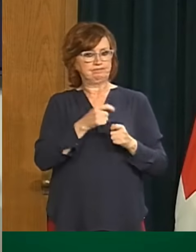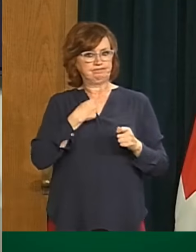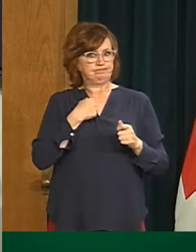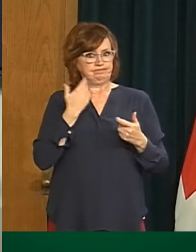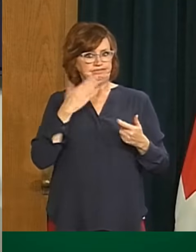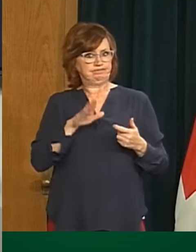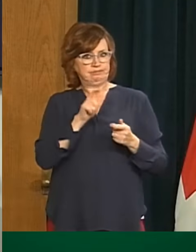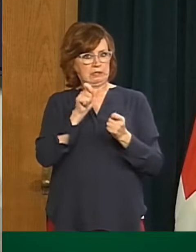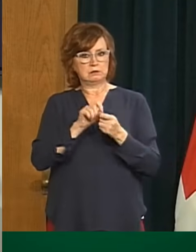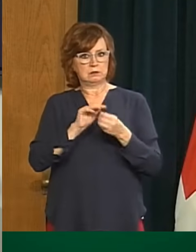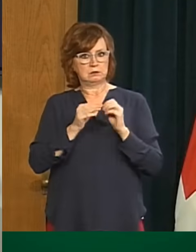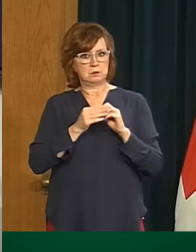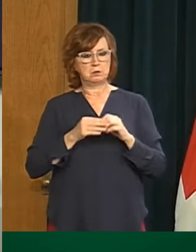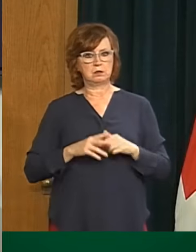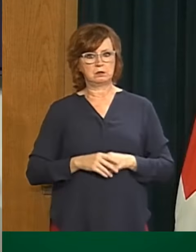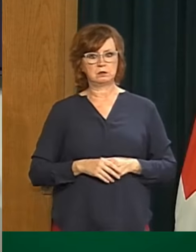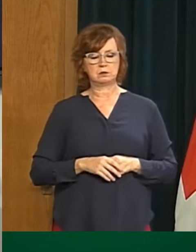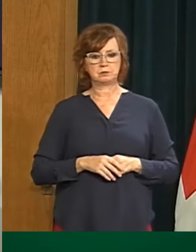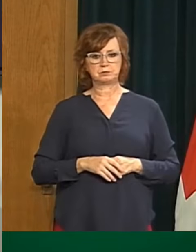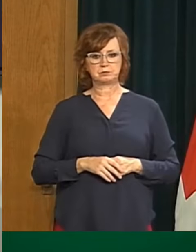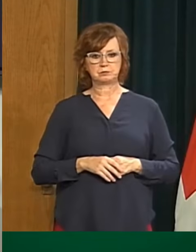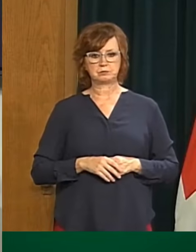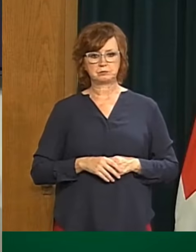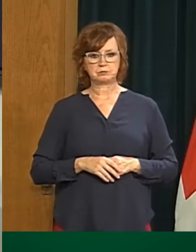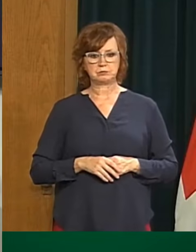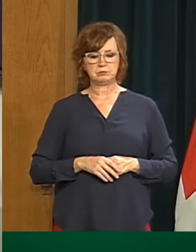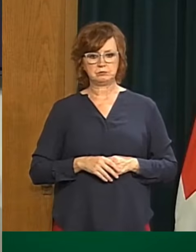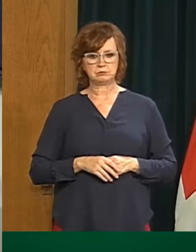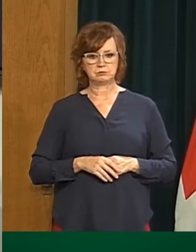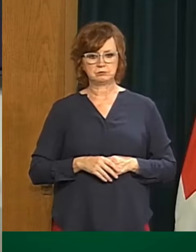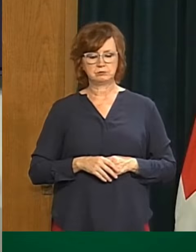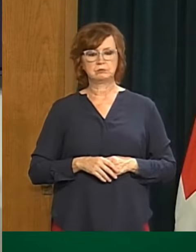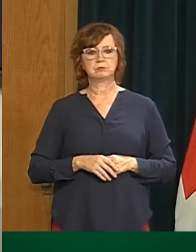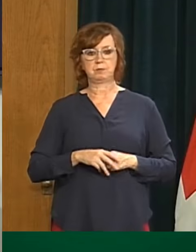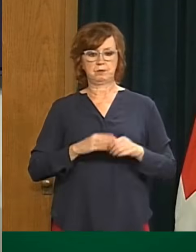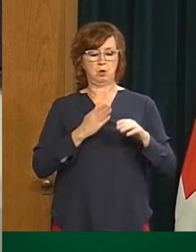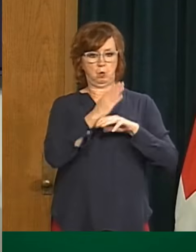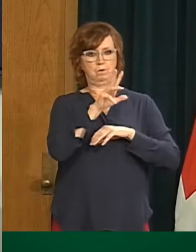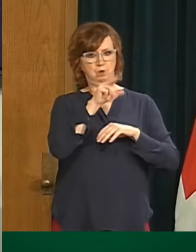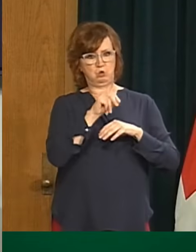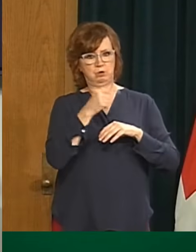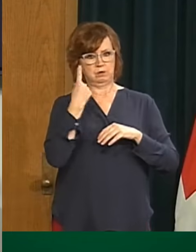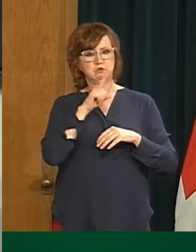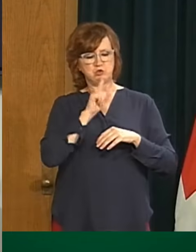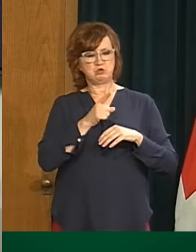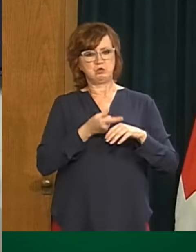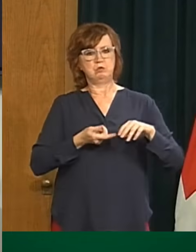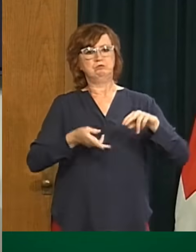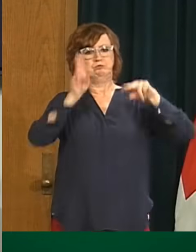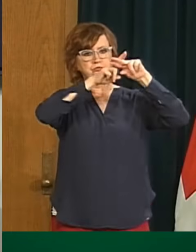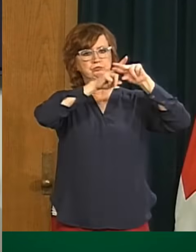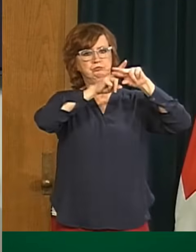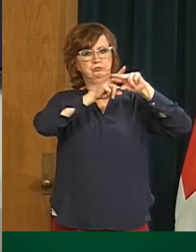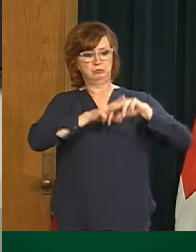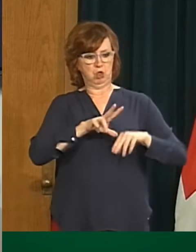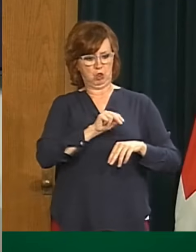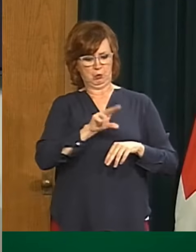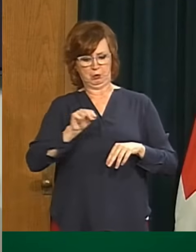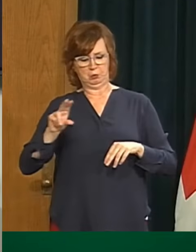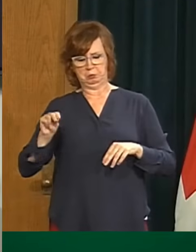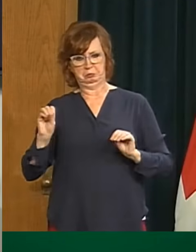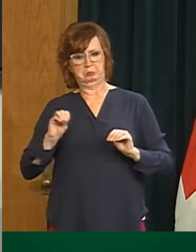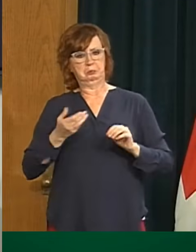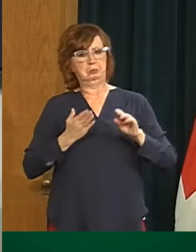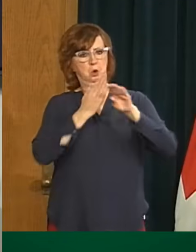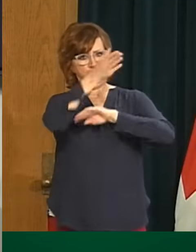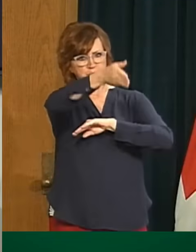the number of tests, there's that day lag, but we have increased testing beyond 30 for sure in the Loche, and with